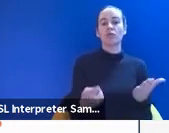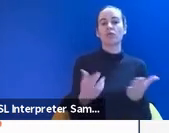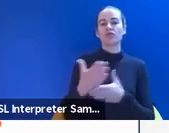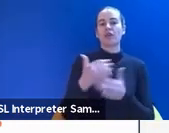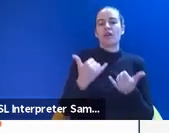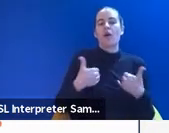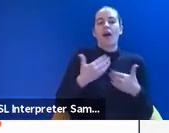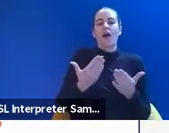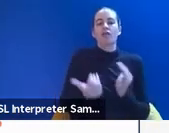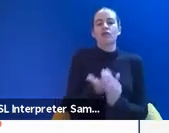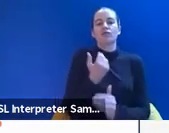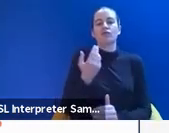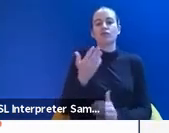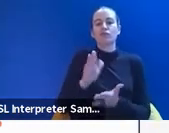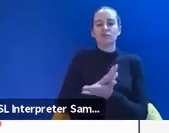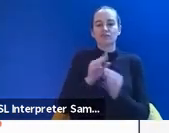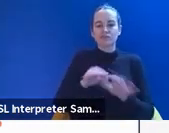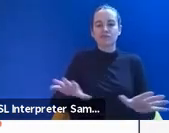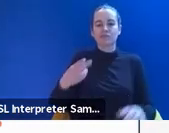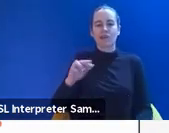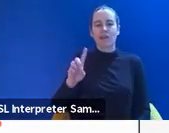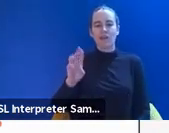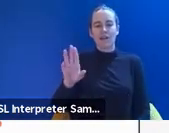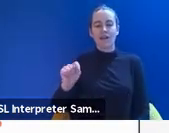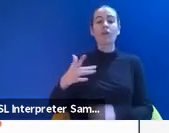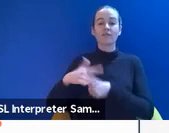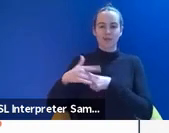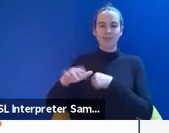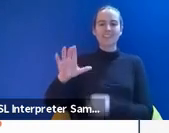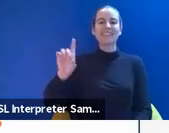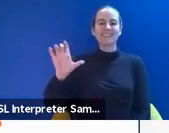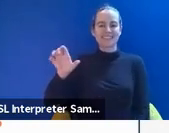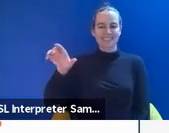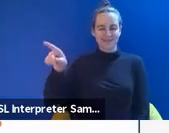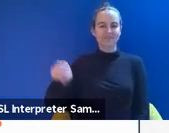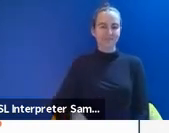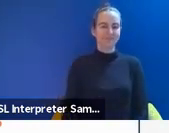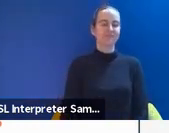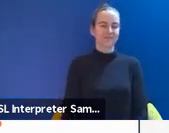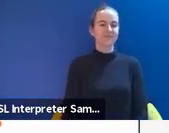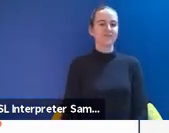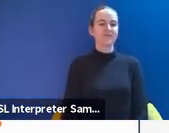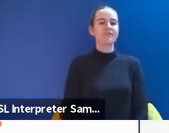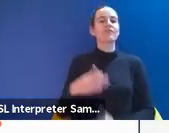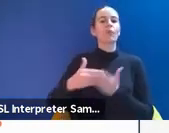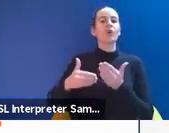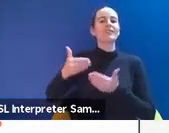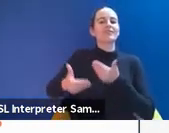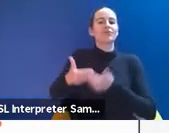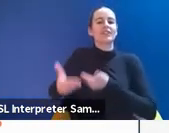for people with diabetes. It's available on the CDC website and is part of a series on